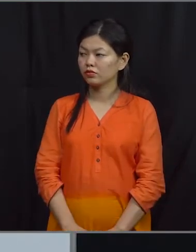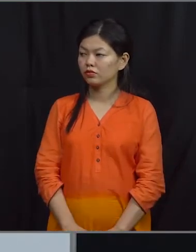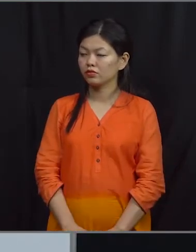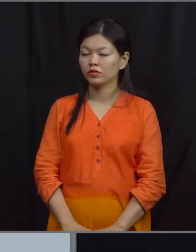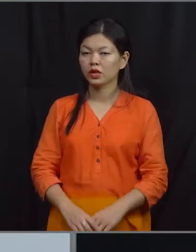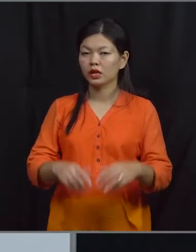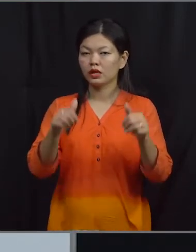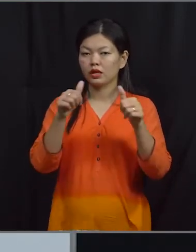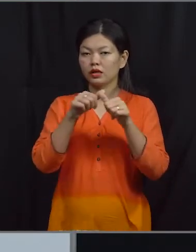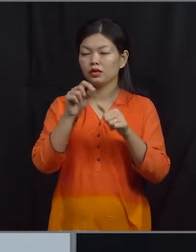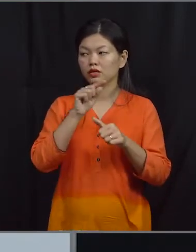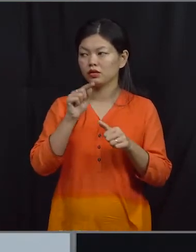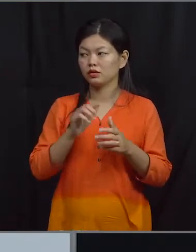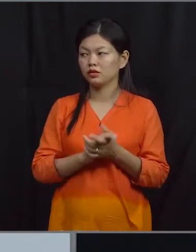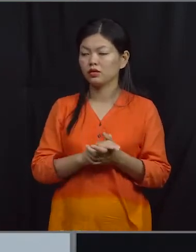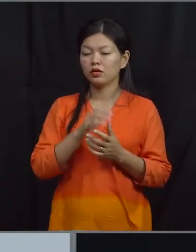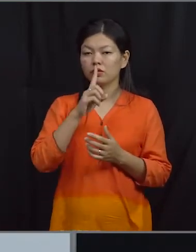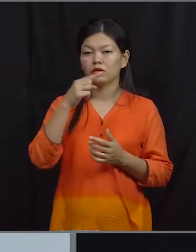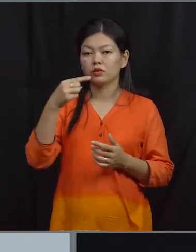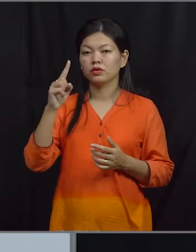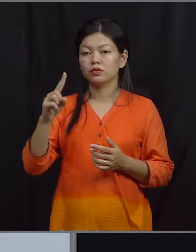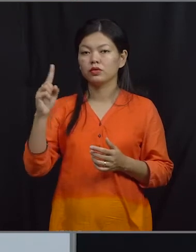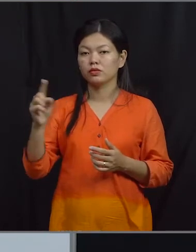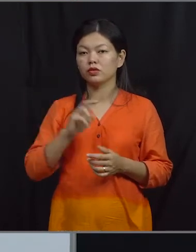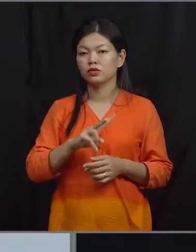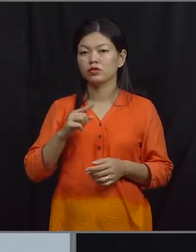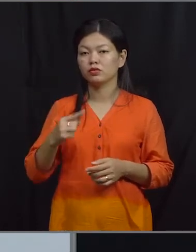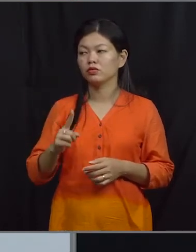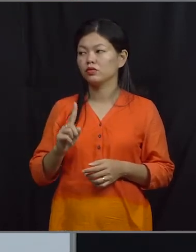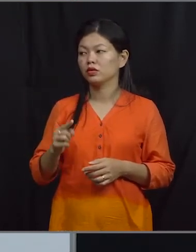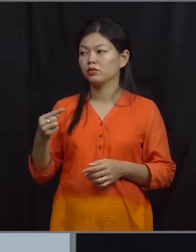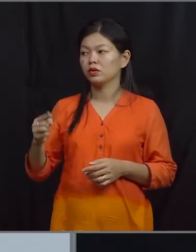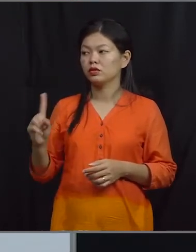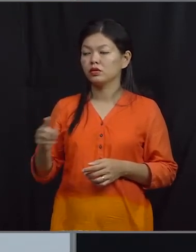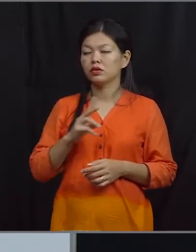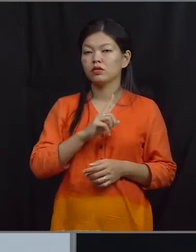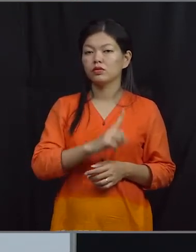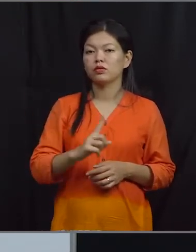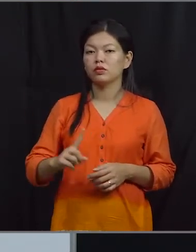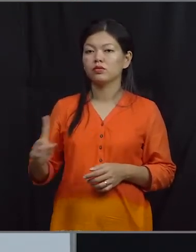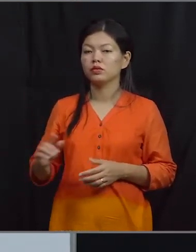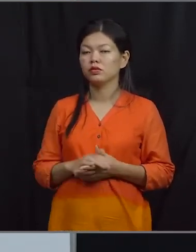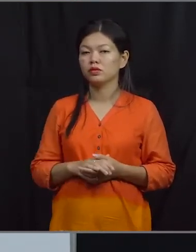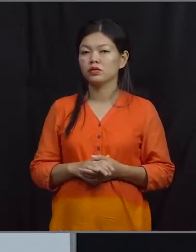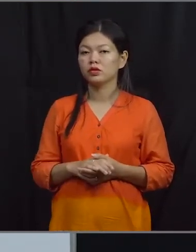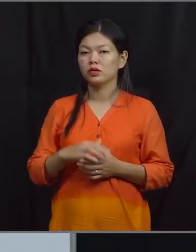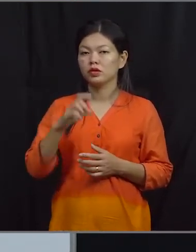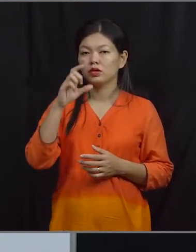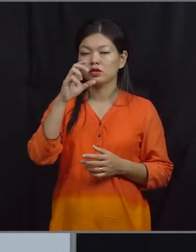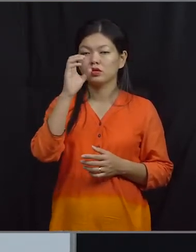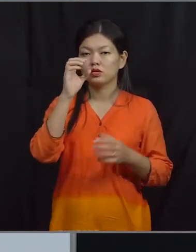Then A is 1 minus 1, 1, 2, 1 minus 3, 1, 1, 1. So, let us find the cofactors first of